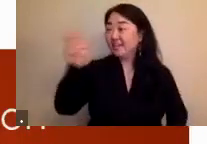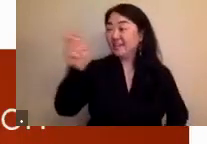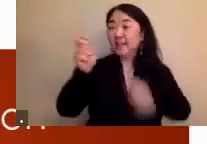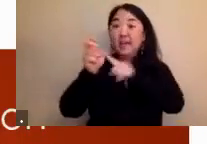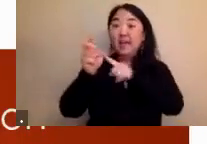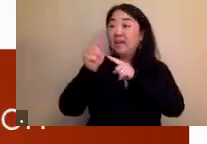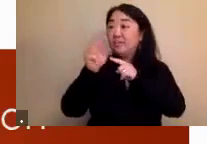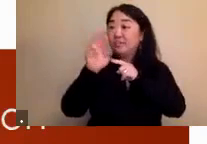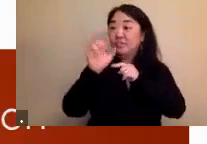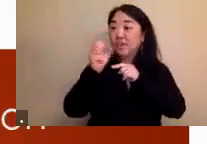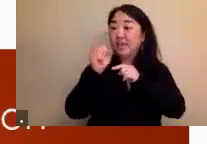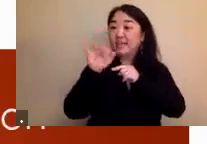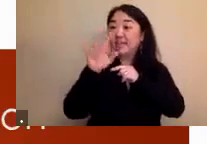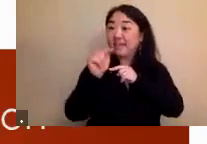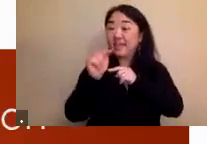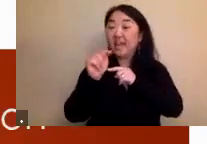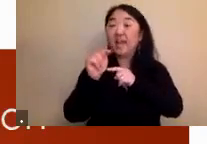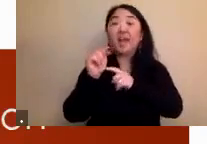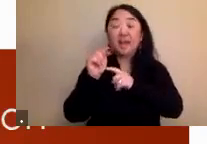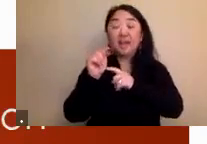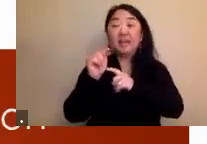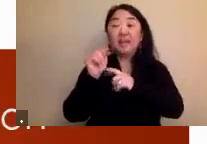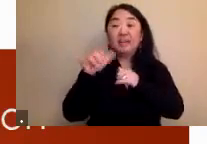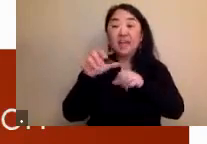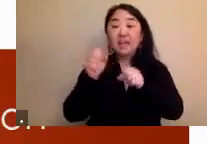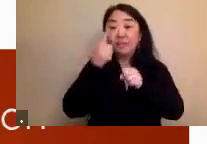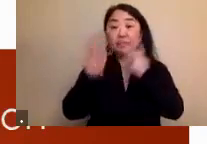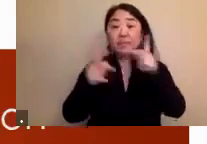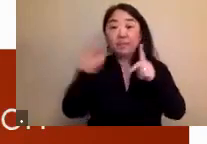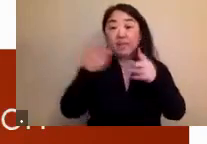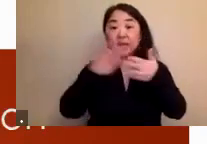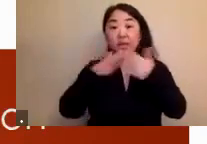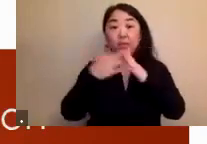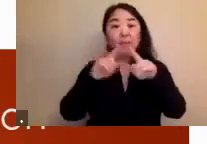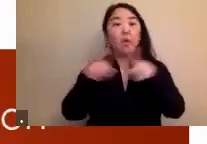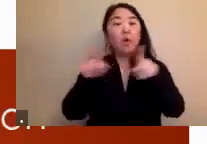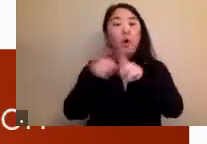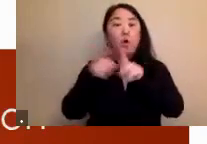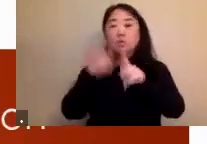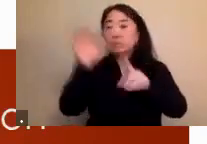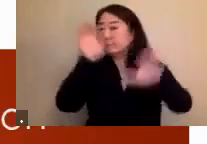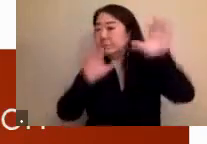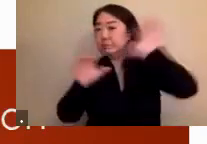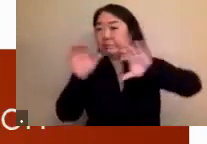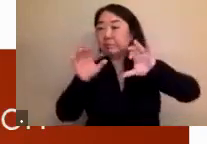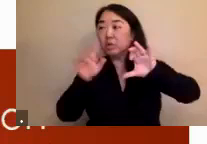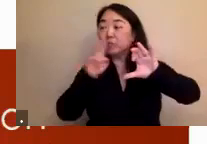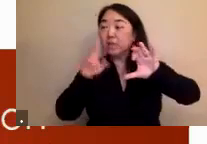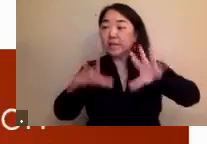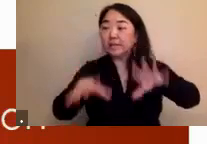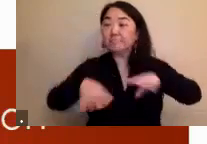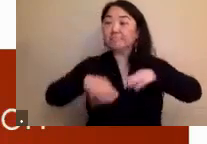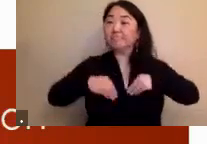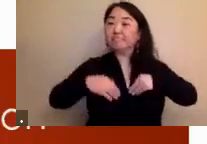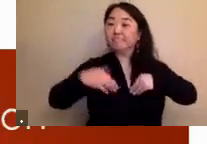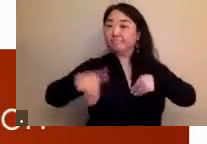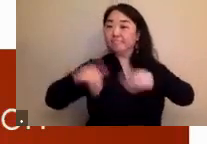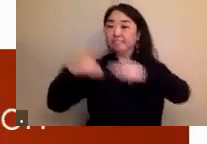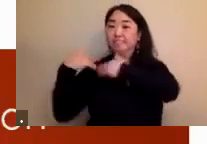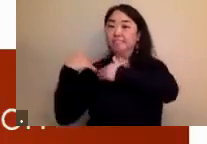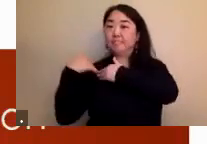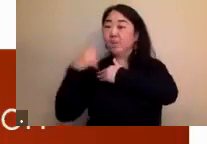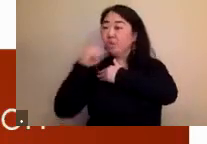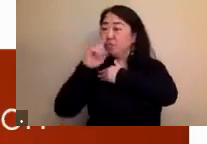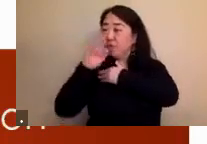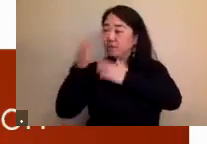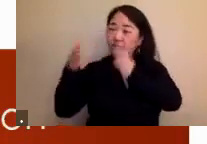these communities, they also are looking and they're taking it upon themselves to direct